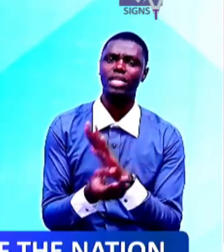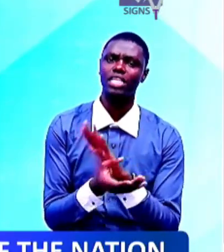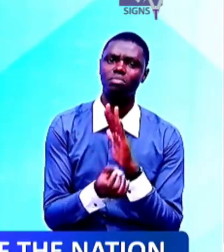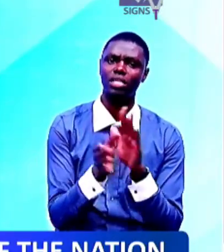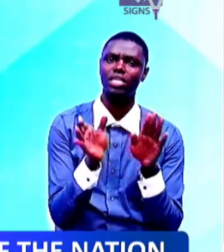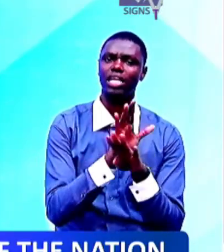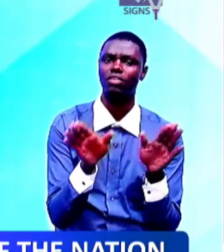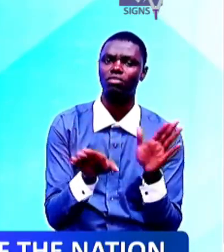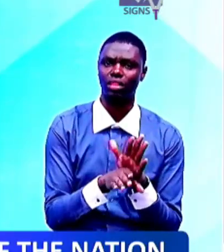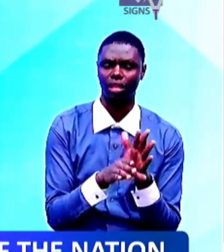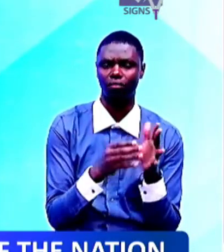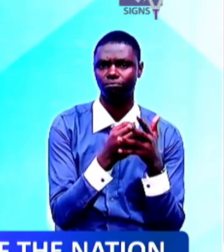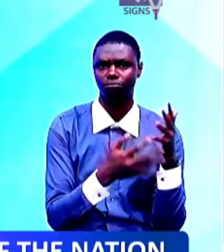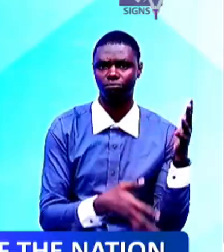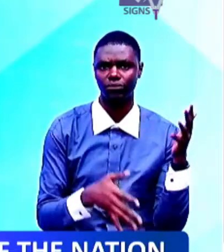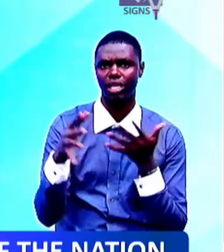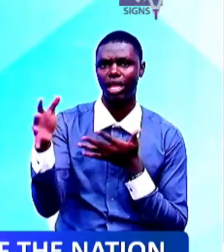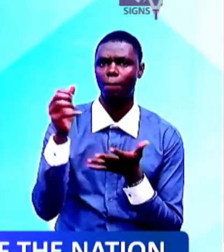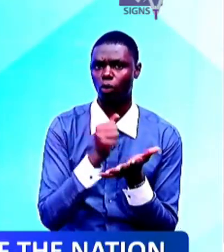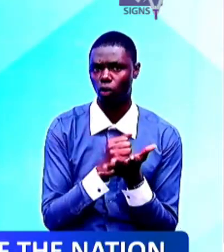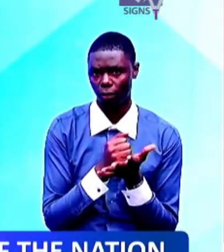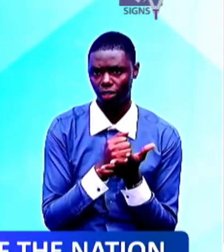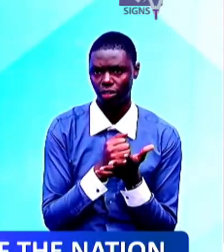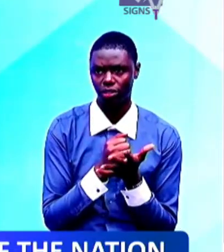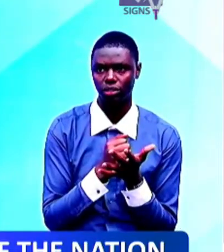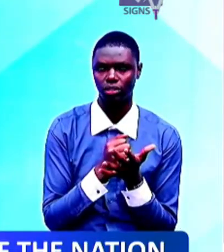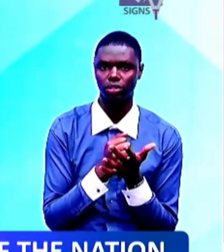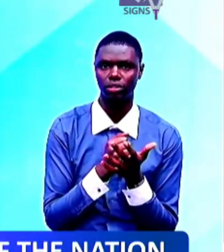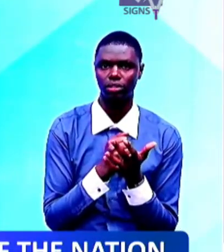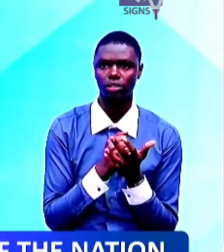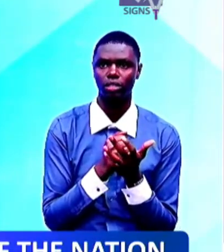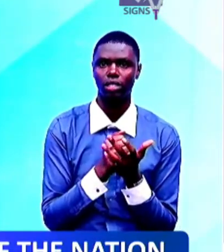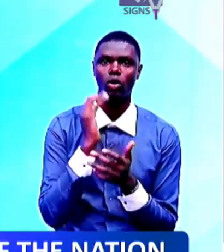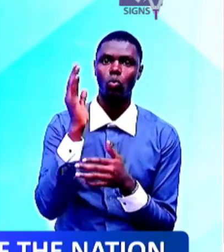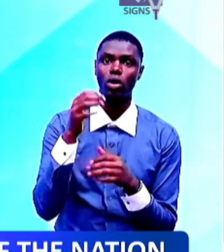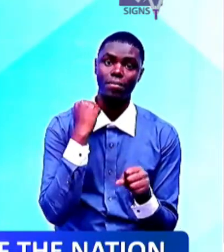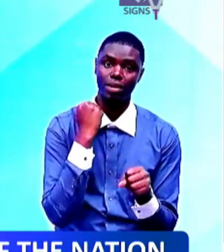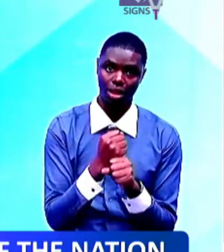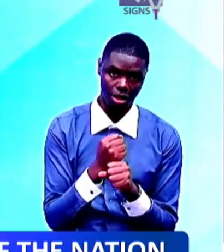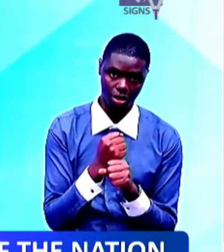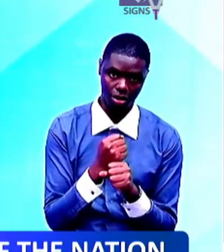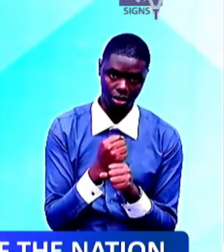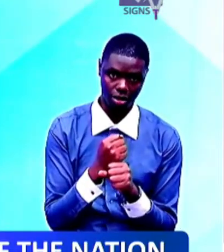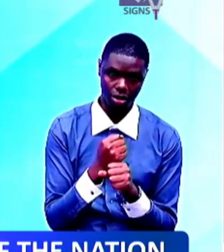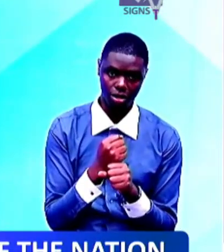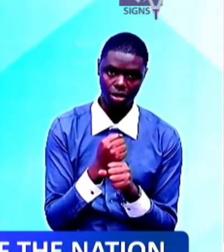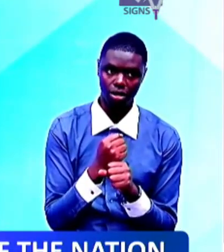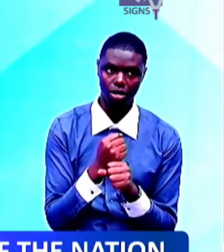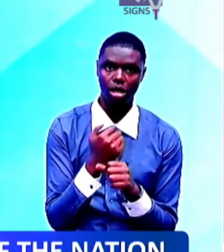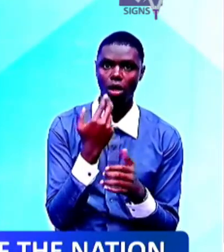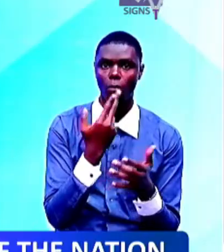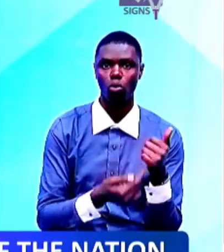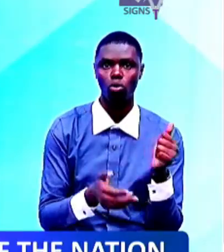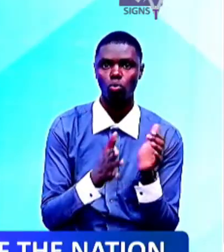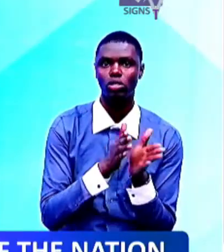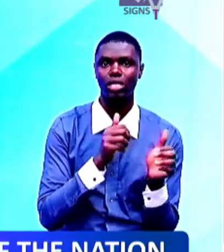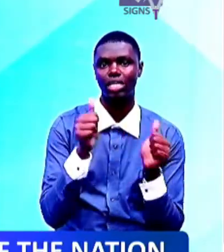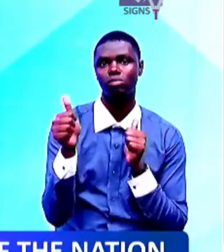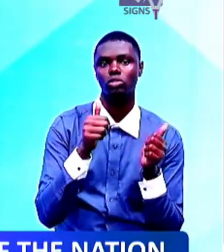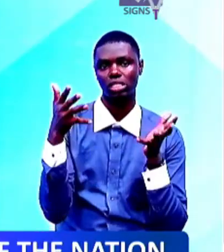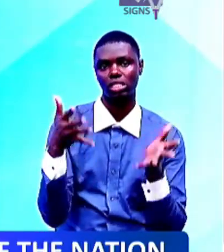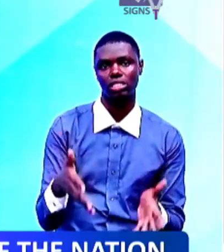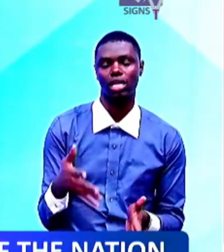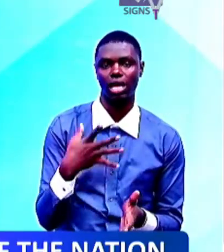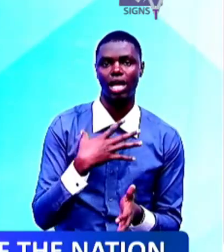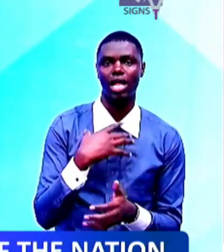time. Employment will be done both with the administration that is there and the